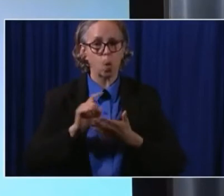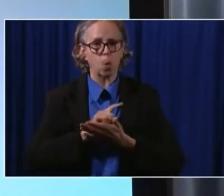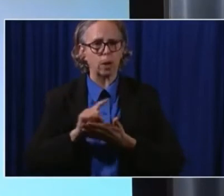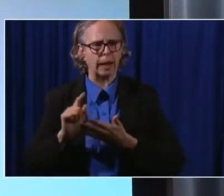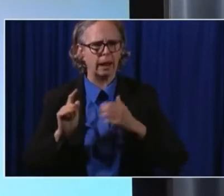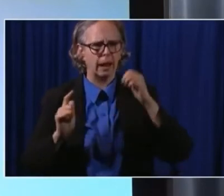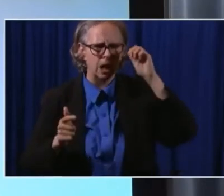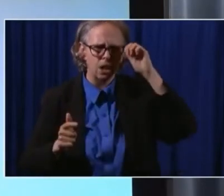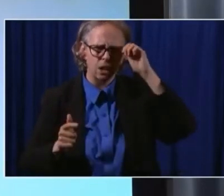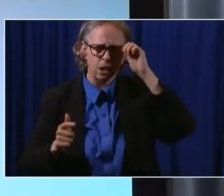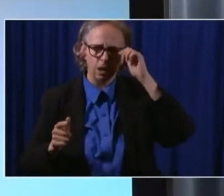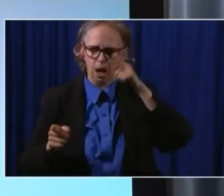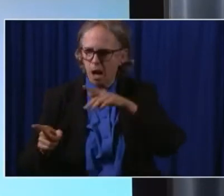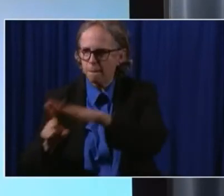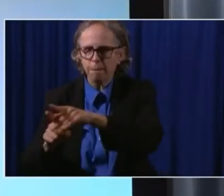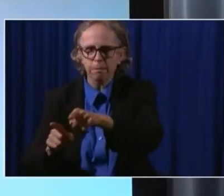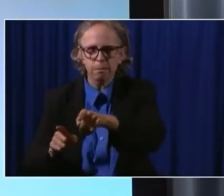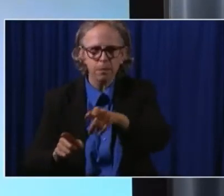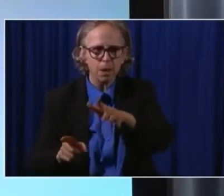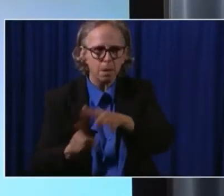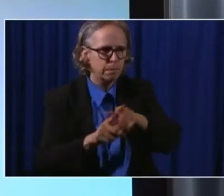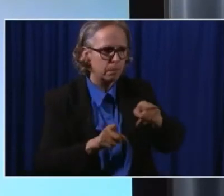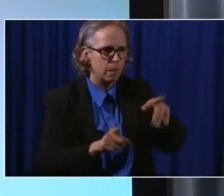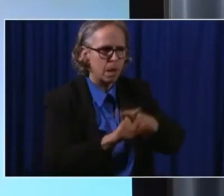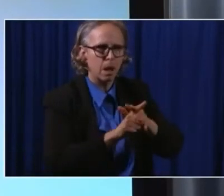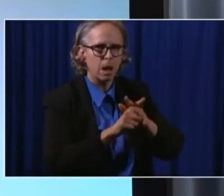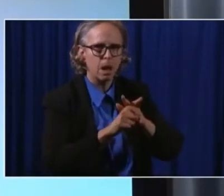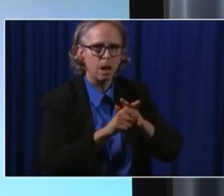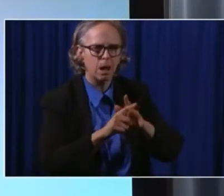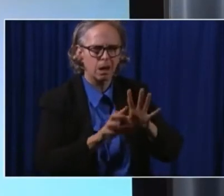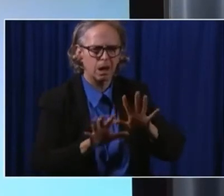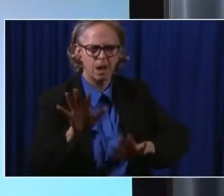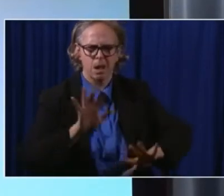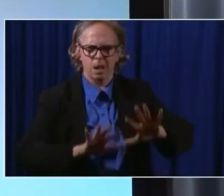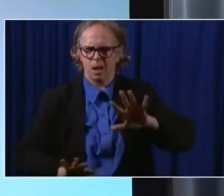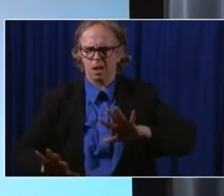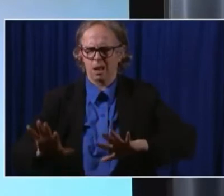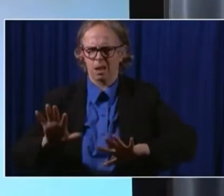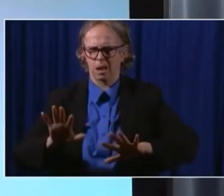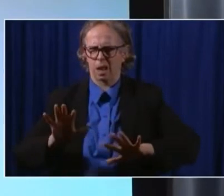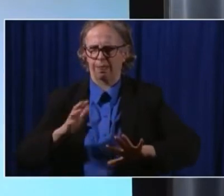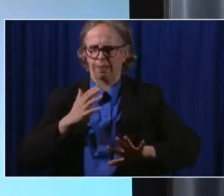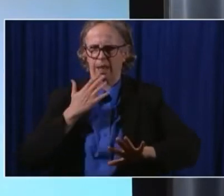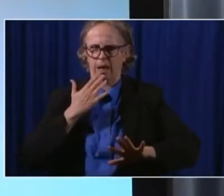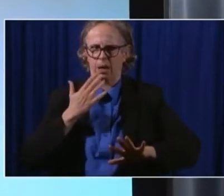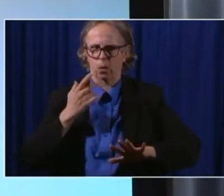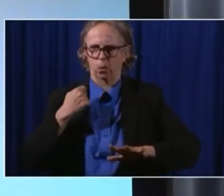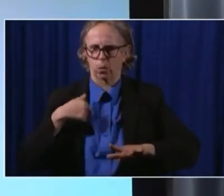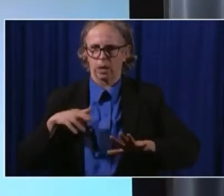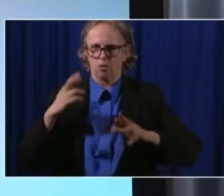was very responsible, and by midweek had begun self-isolating and scrambling for